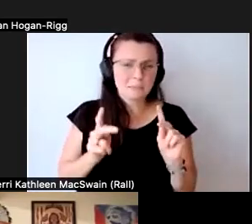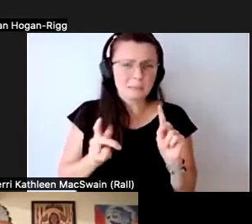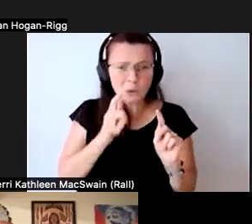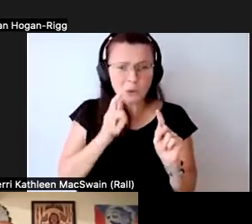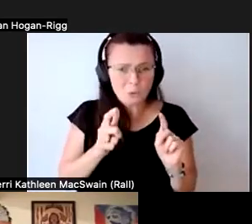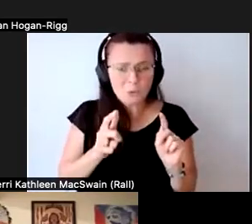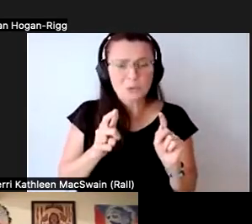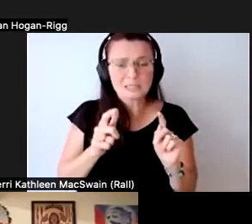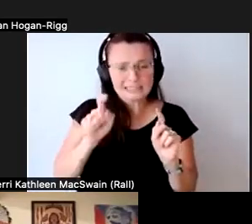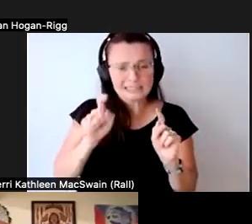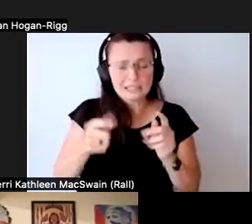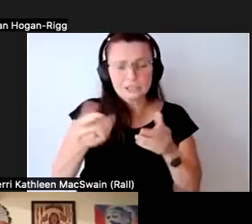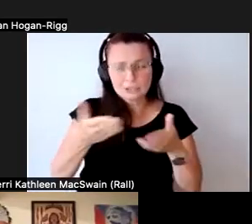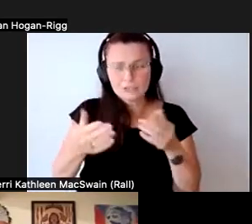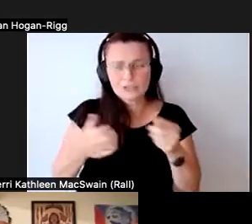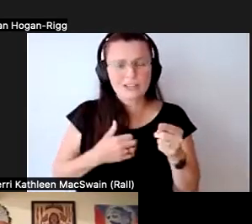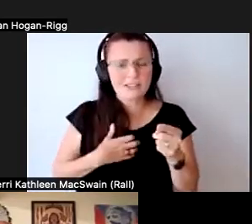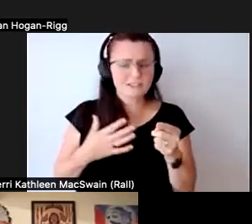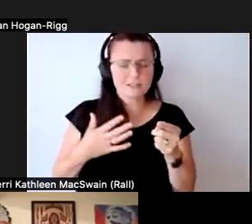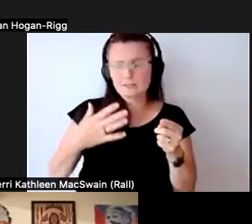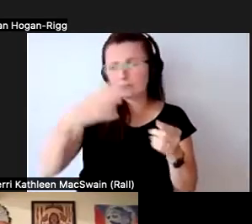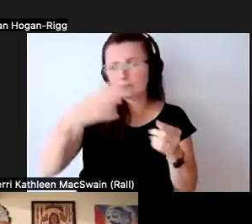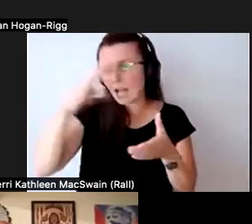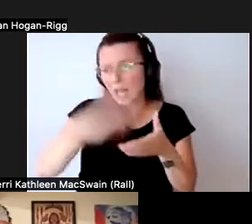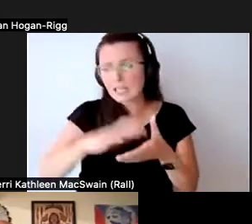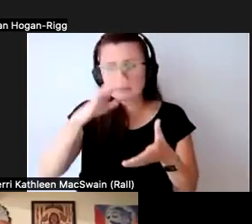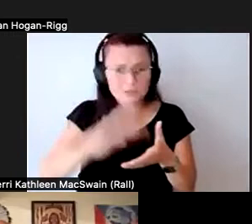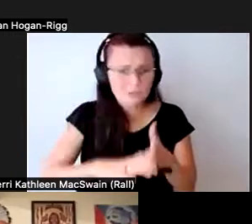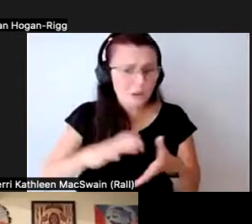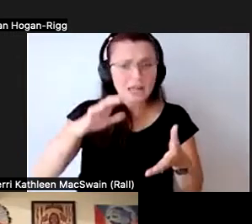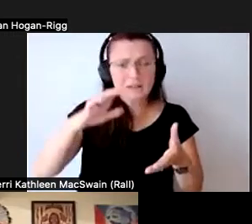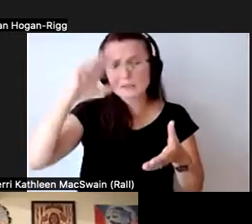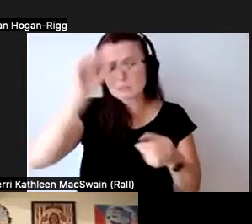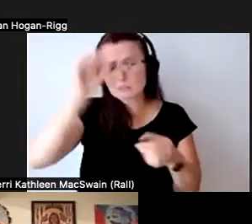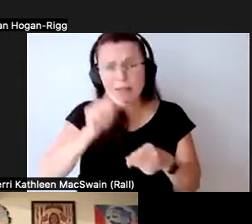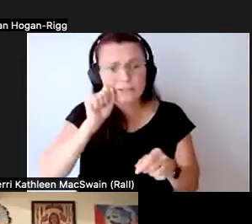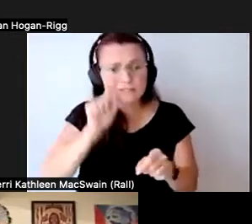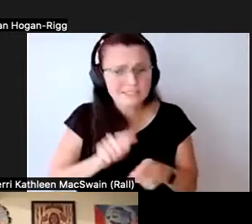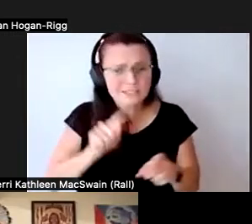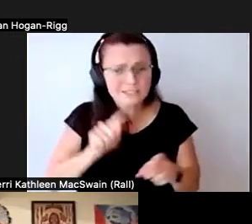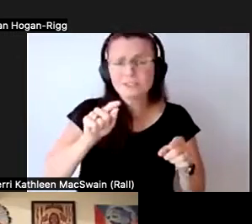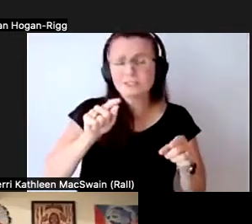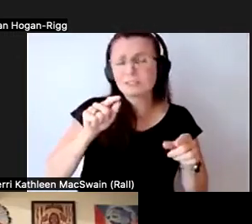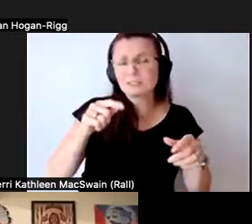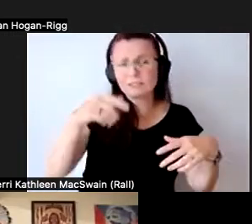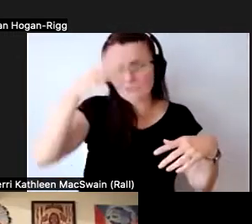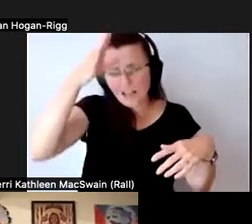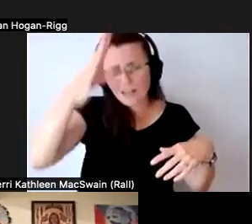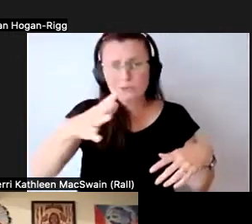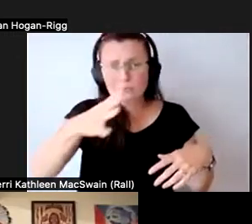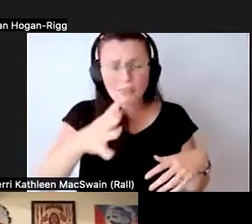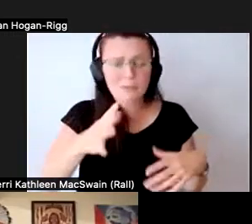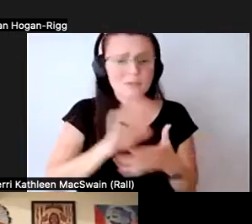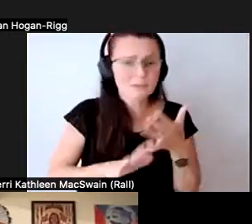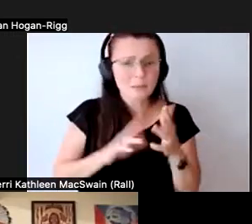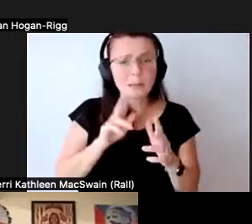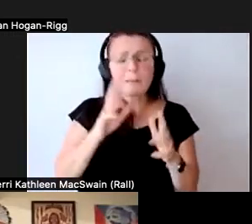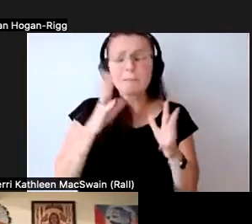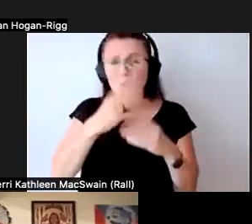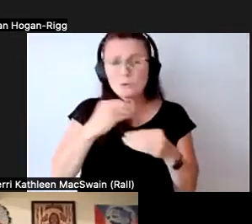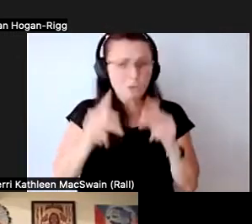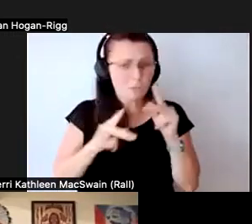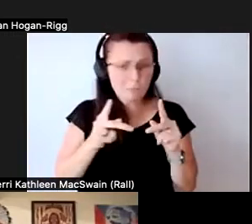fathers, husbands, boyfriends, lovers, everything. They're beautiful people who want to be alive. What we know is that most people who use drugs